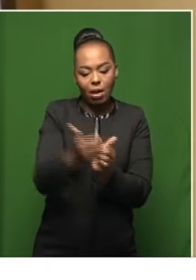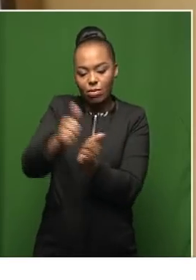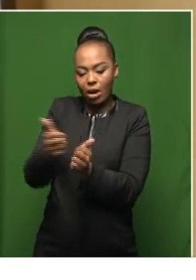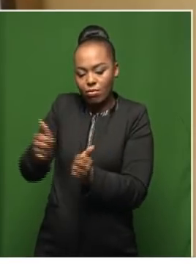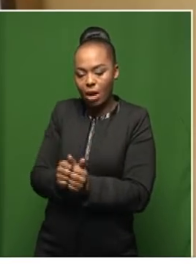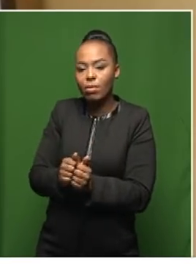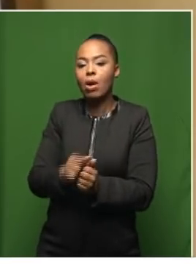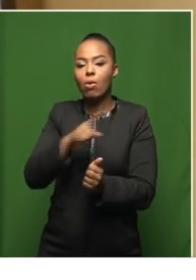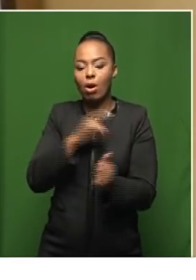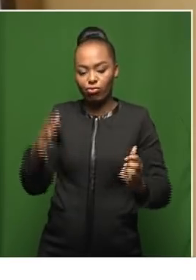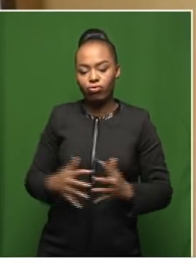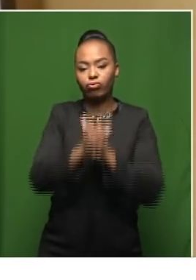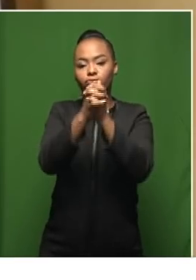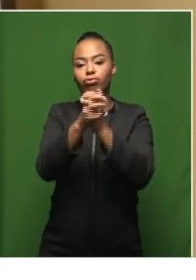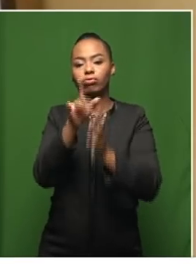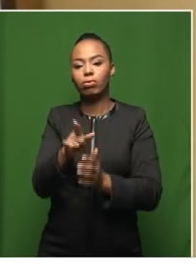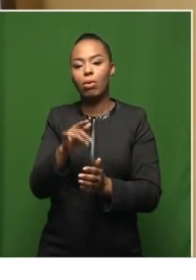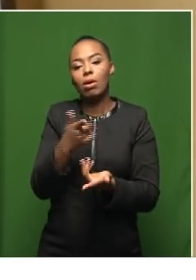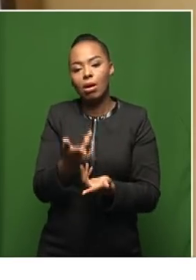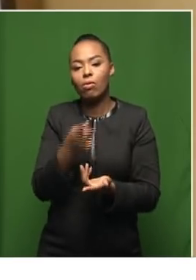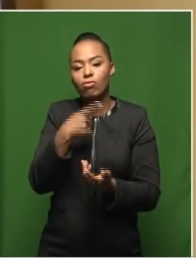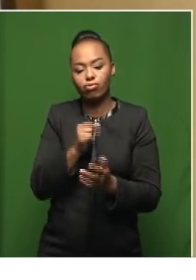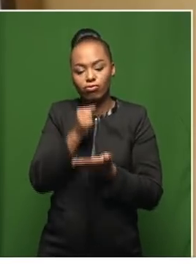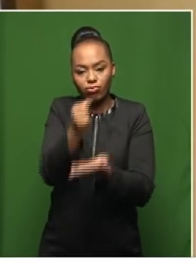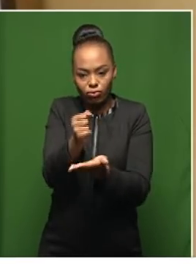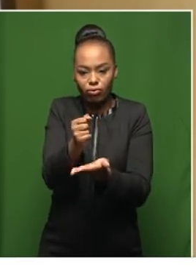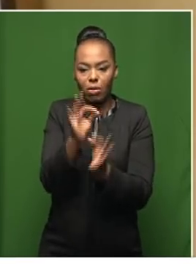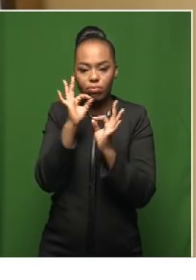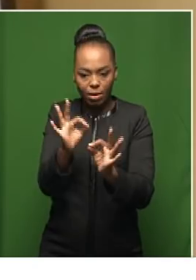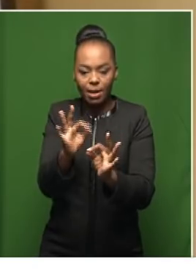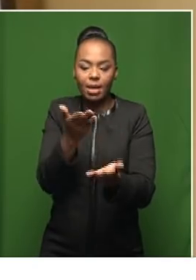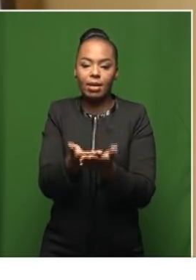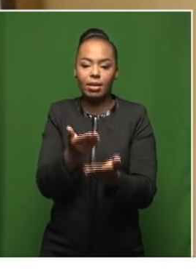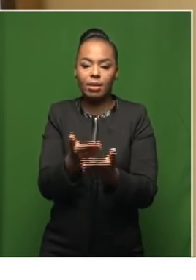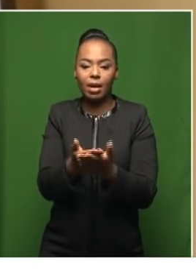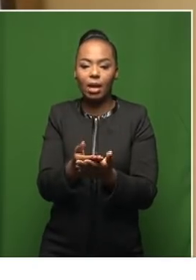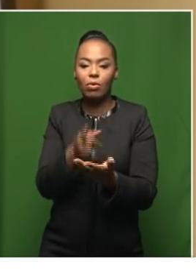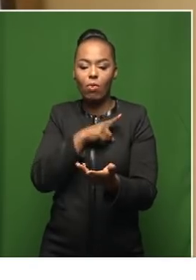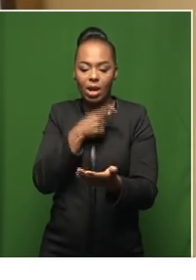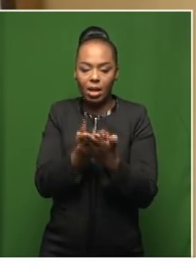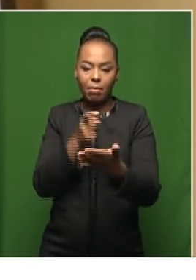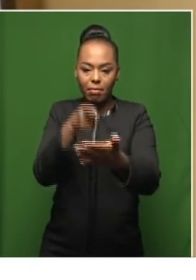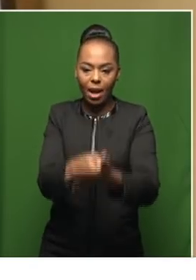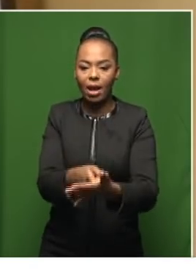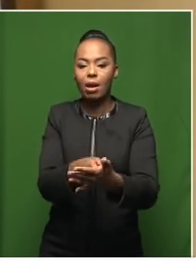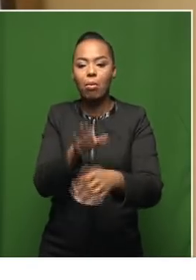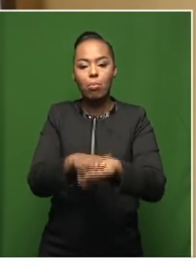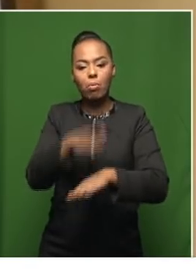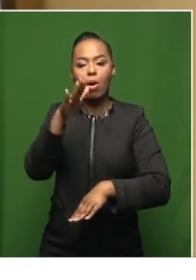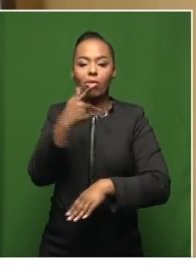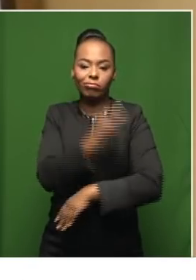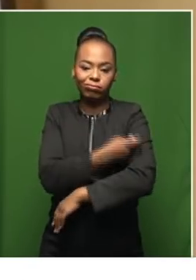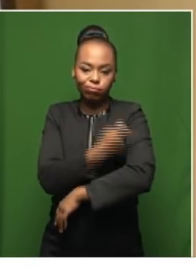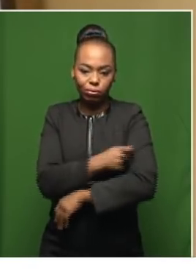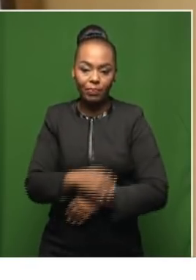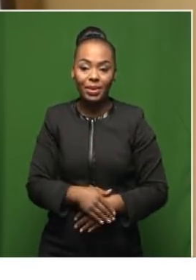solidarity to build up the resources necessary for the purchase of the additional vaccines. So this task team was